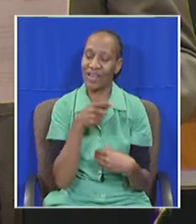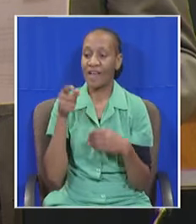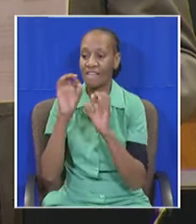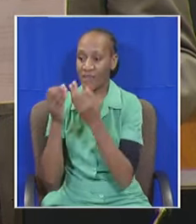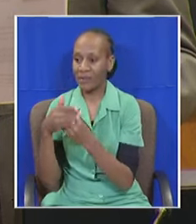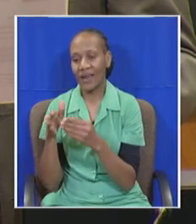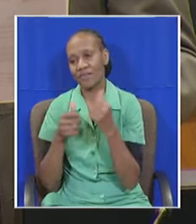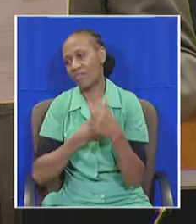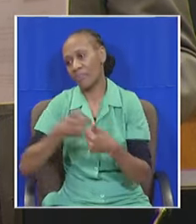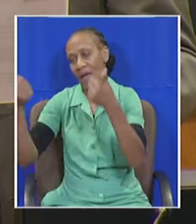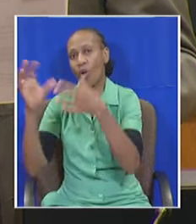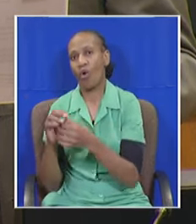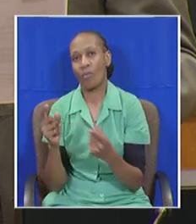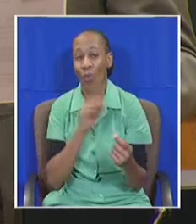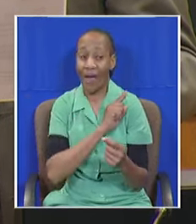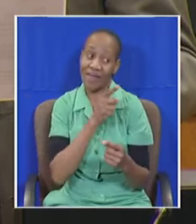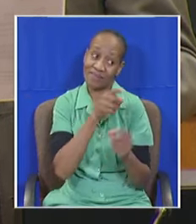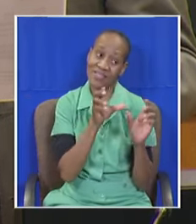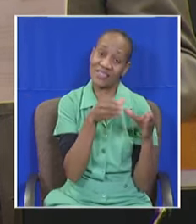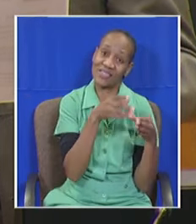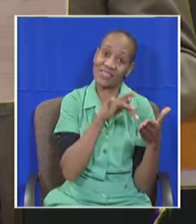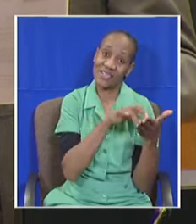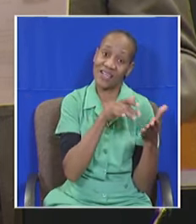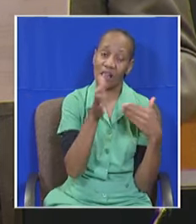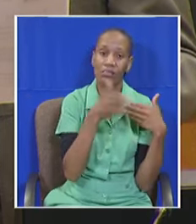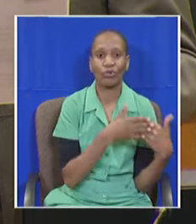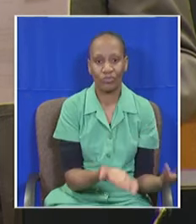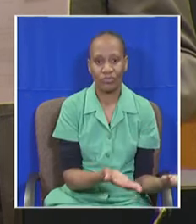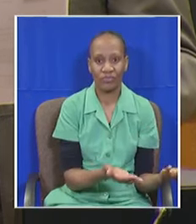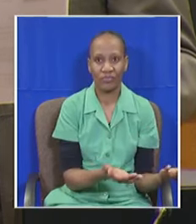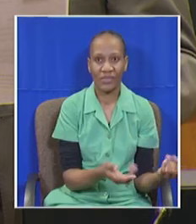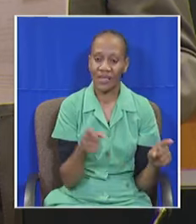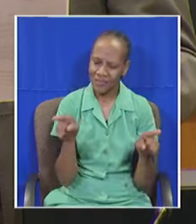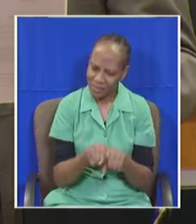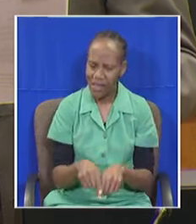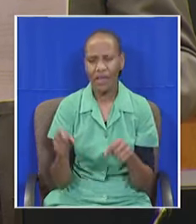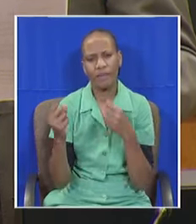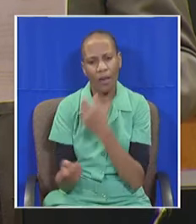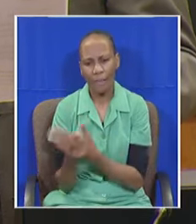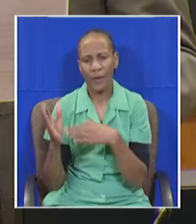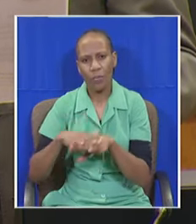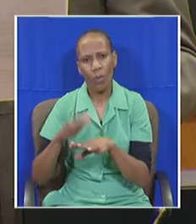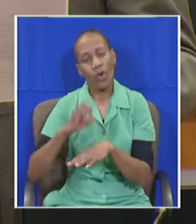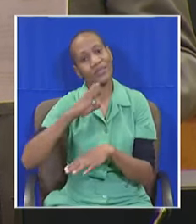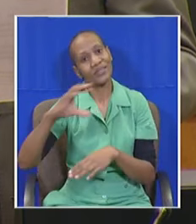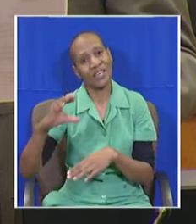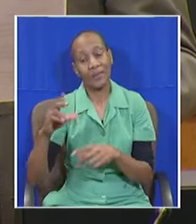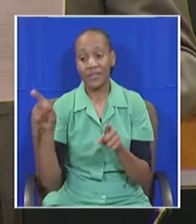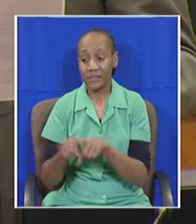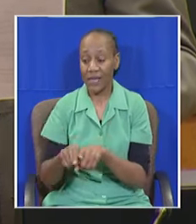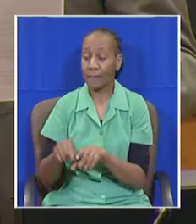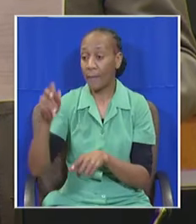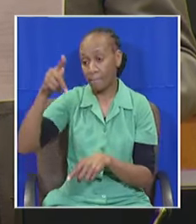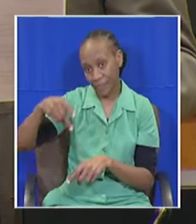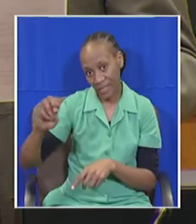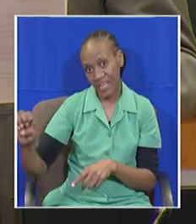to manage its new financial position. This seems to be a trend in the Eastern Cape, as the Nelson Mandela-based society